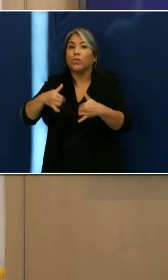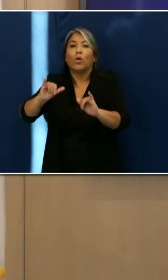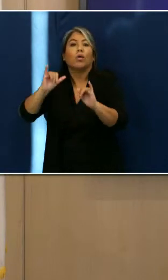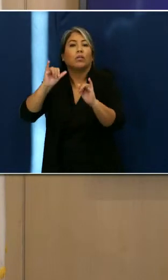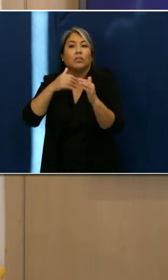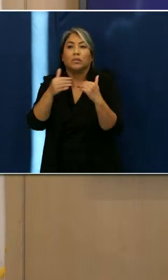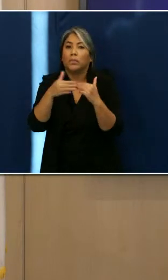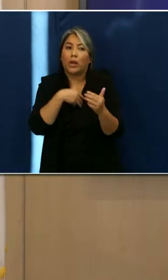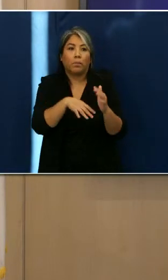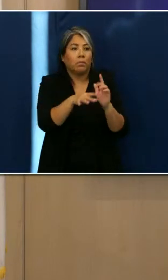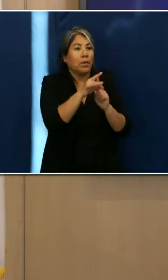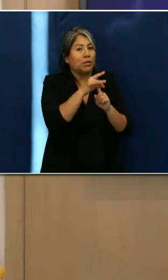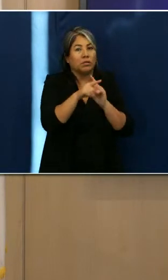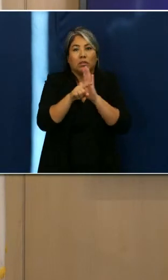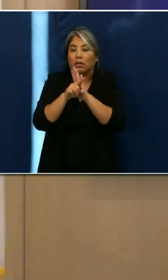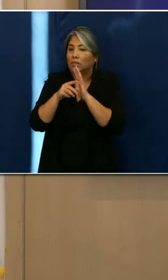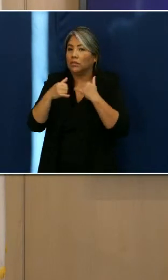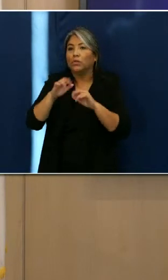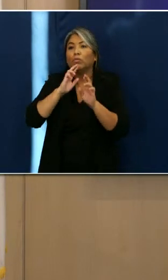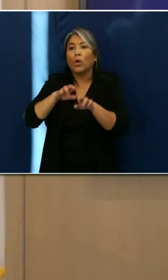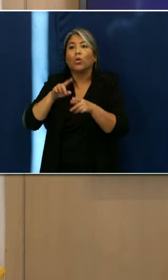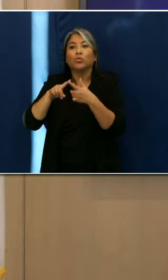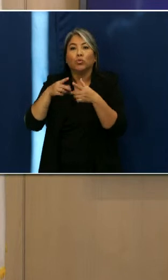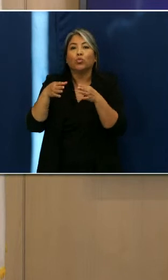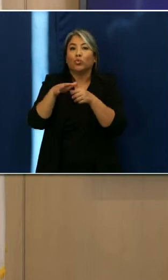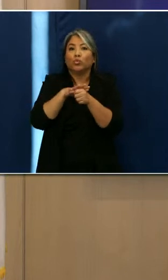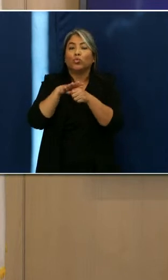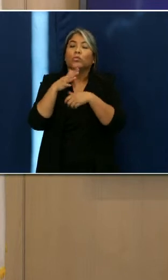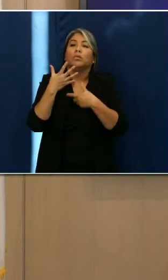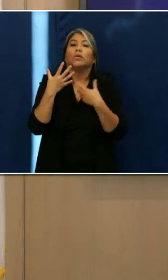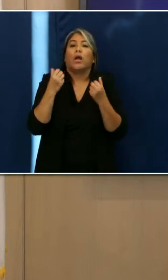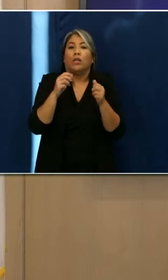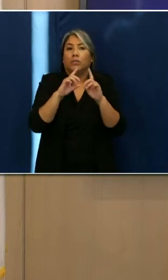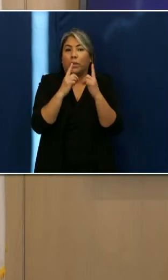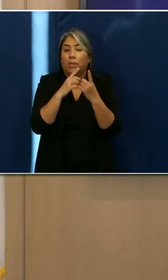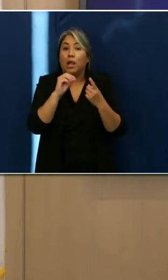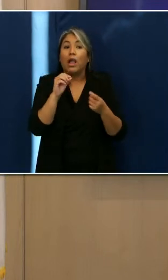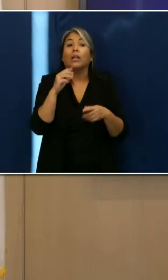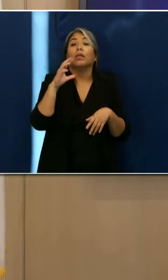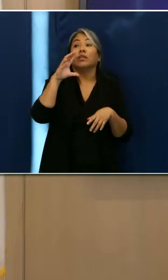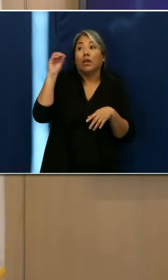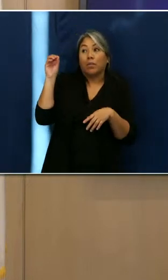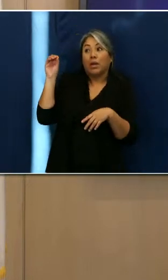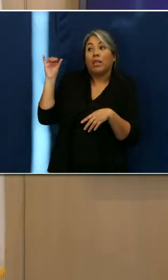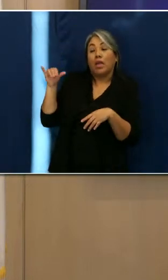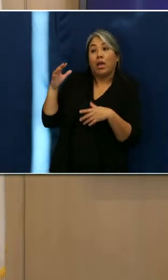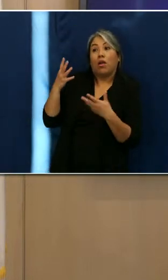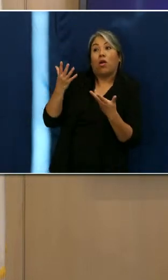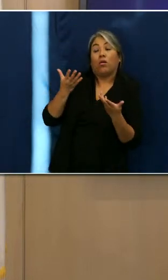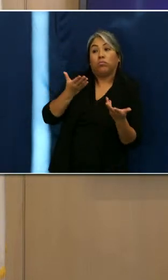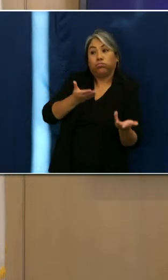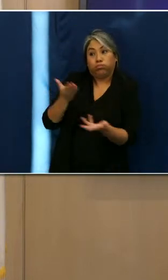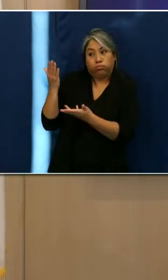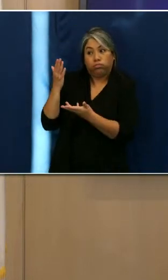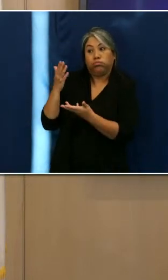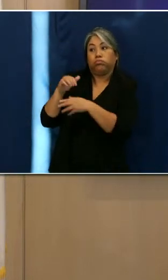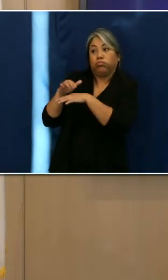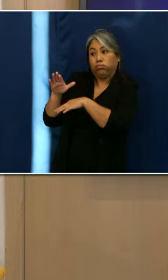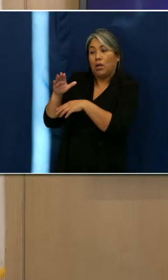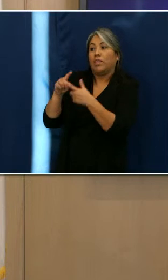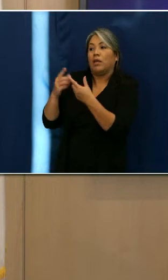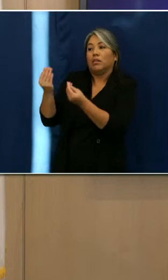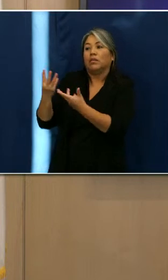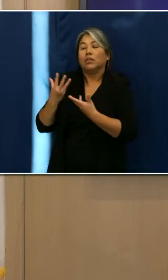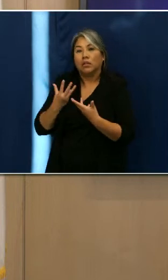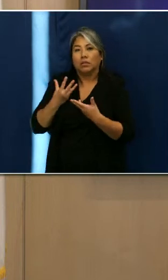health departments, and the national company that is fielding those tests would be sending those results to the state and then to us so that